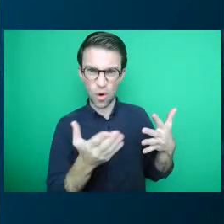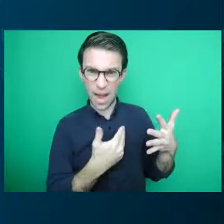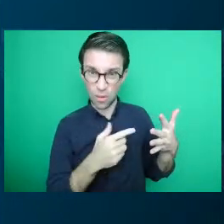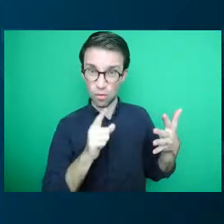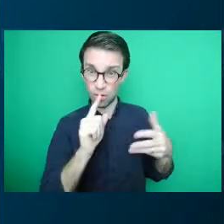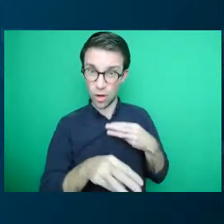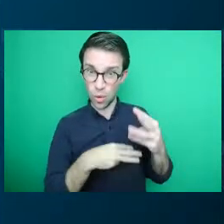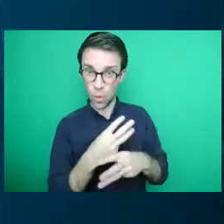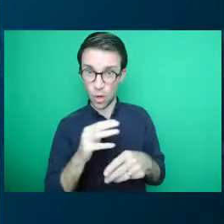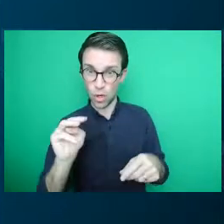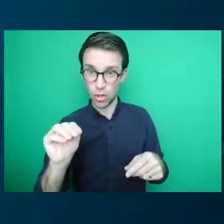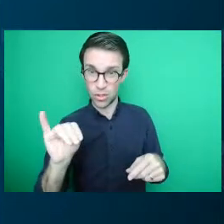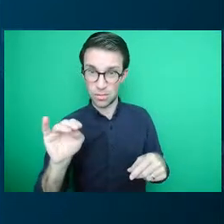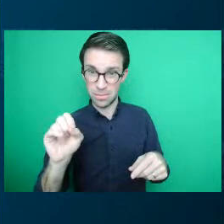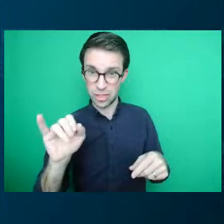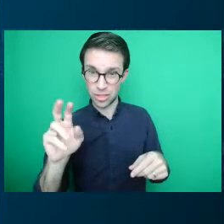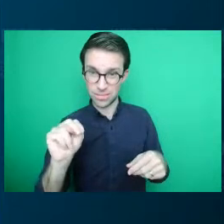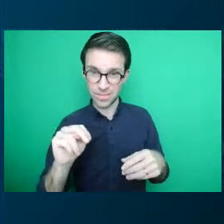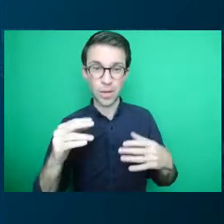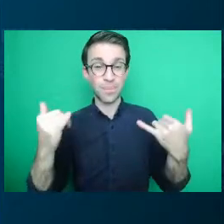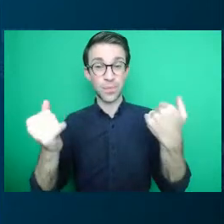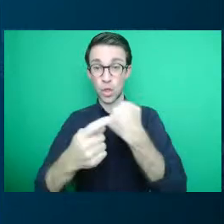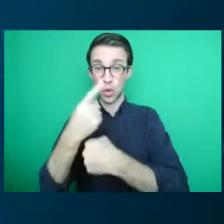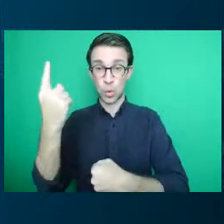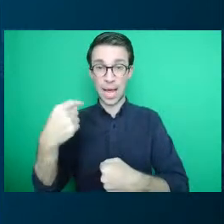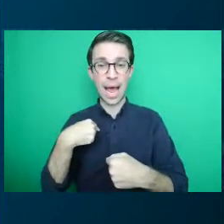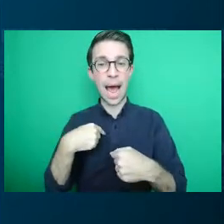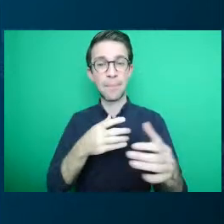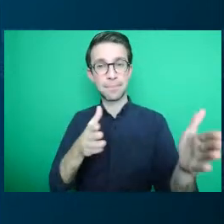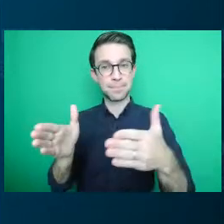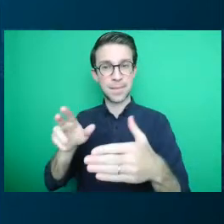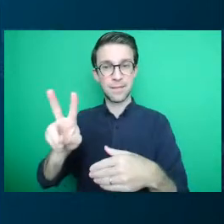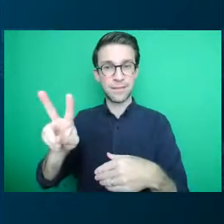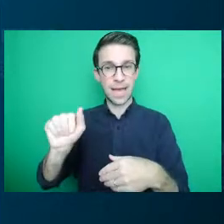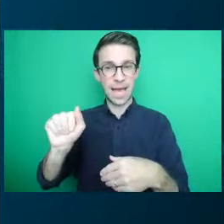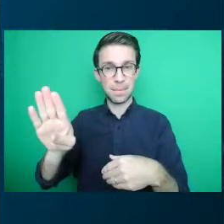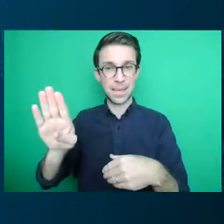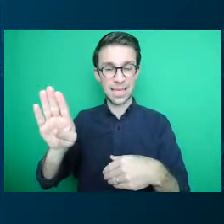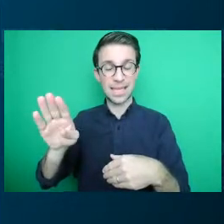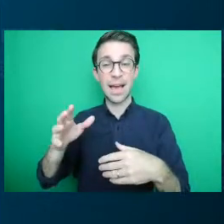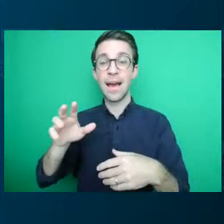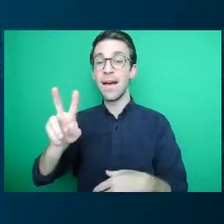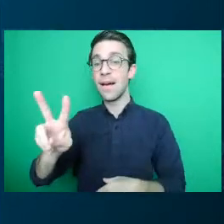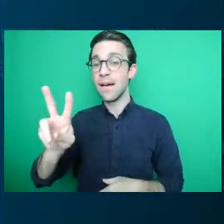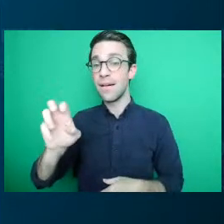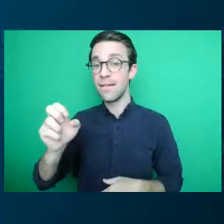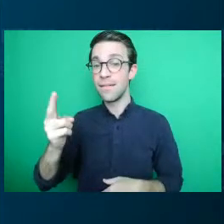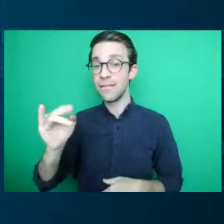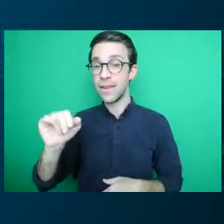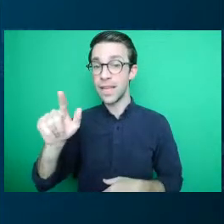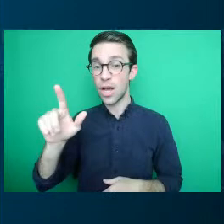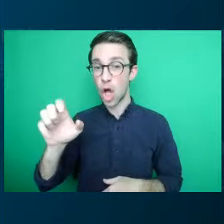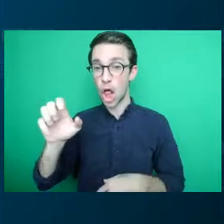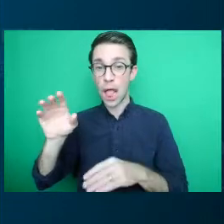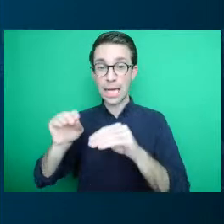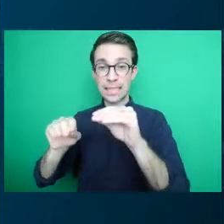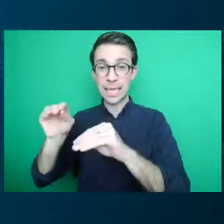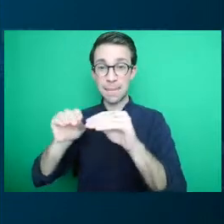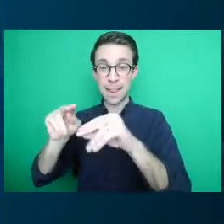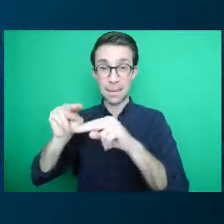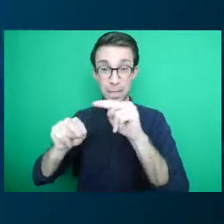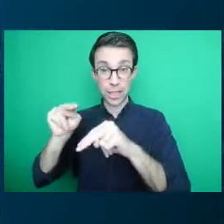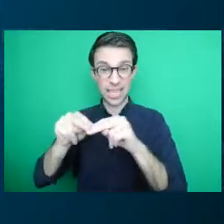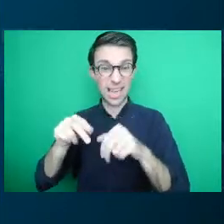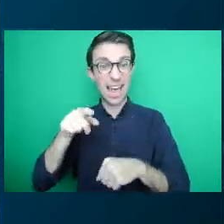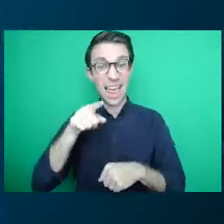to launch a rocket, I'm going to go to the VAB, the Vehicle Assembly Building. The cool thing is the Vehicle Assembly Building in Kerbal is modeled after the